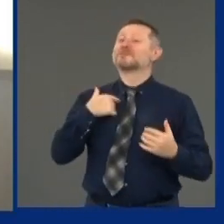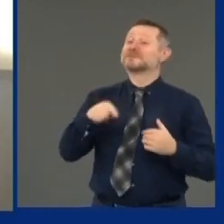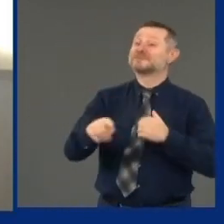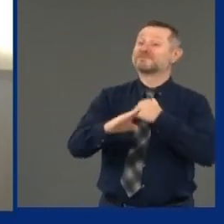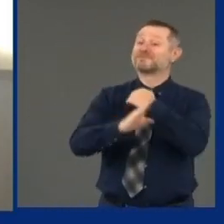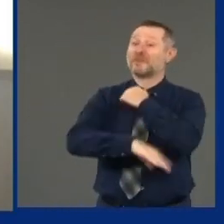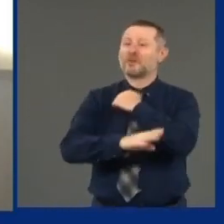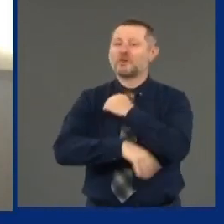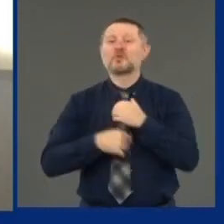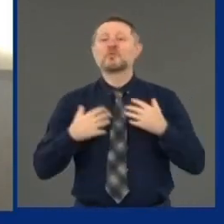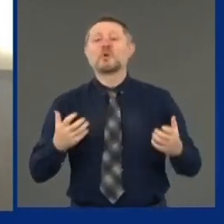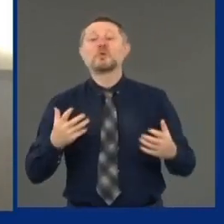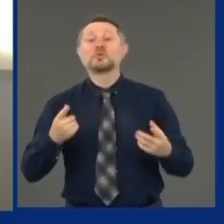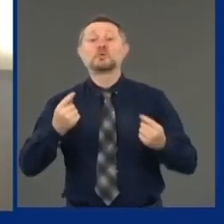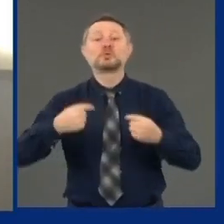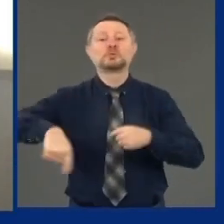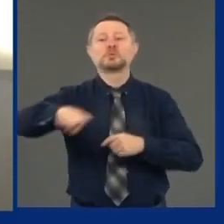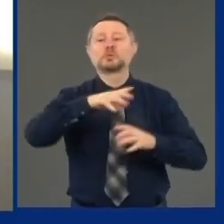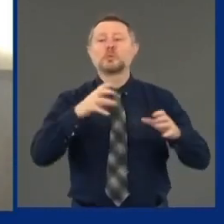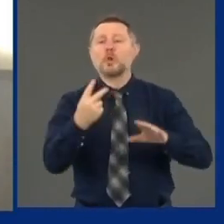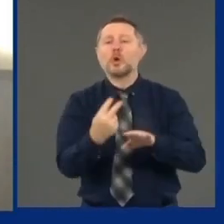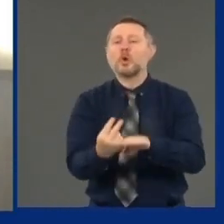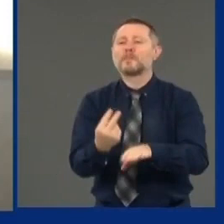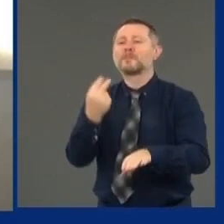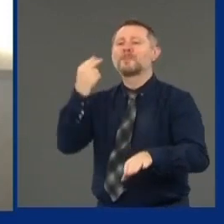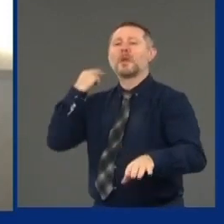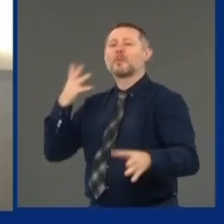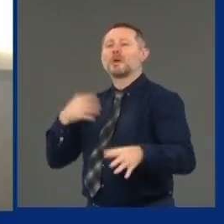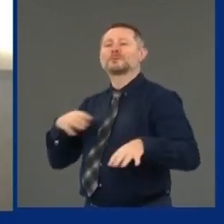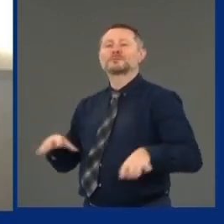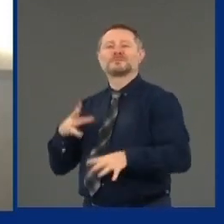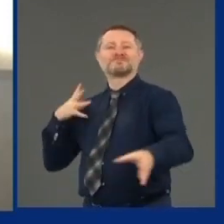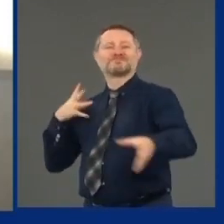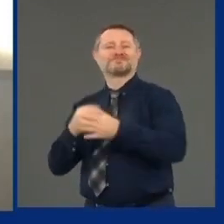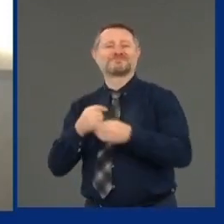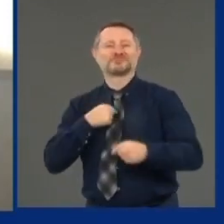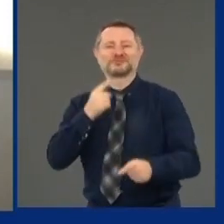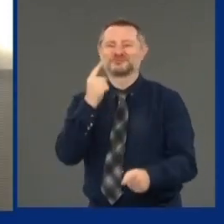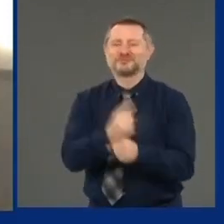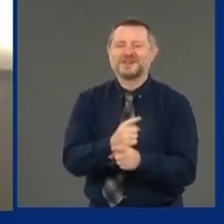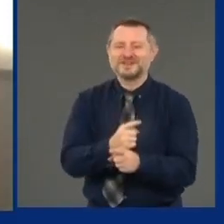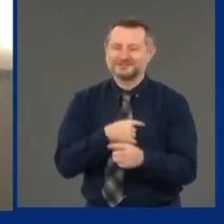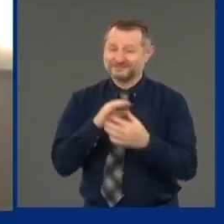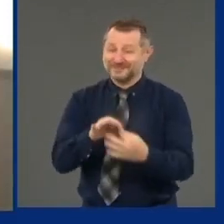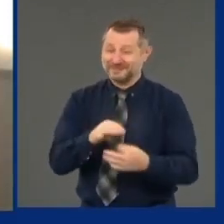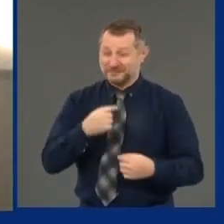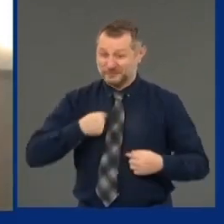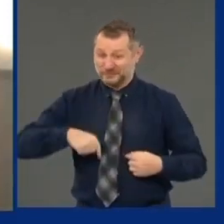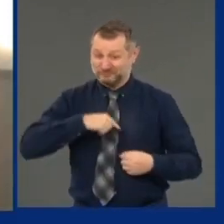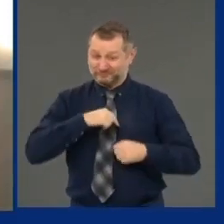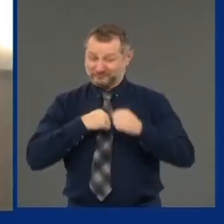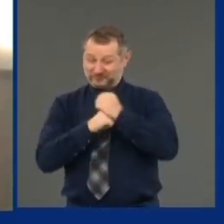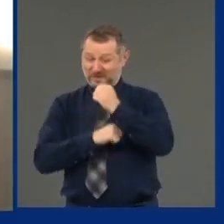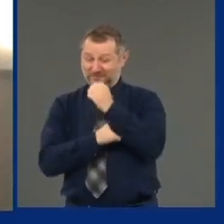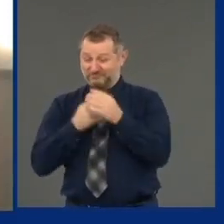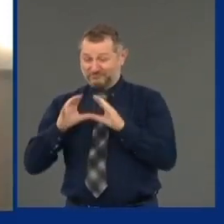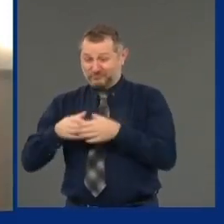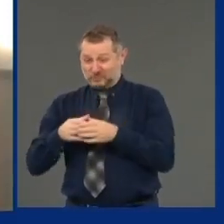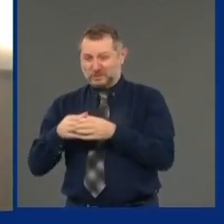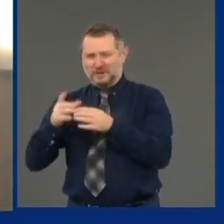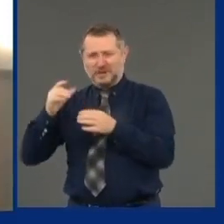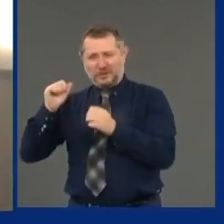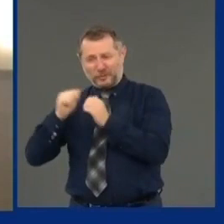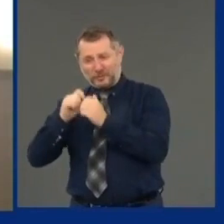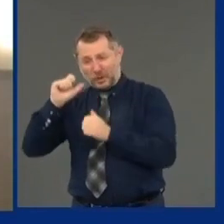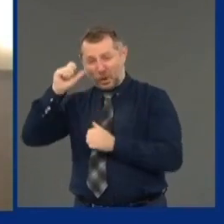And it's in trying to work with governance, your leadership has been so significant and such